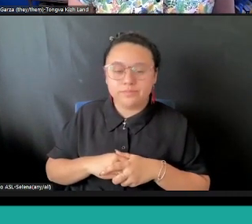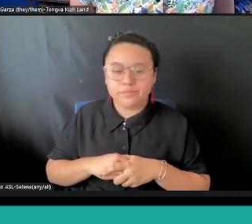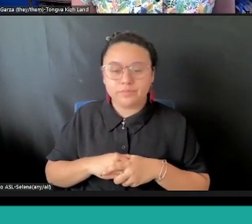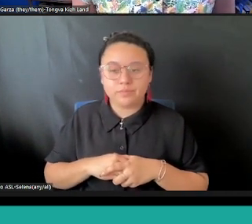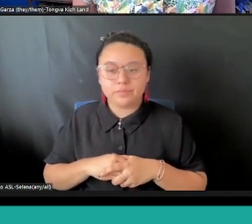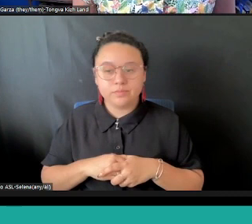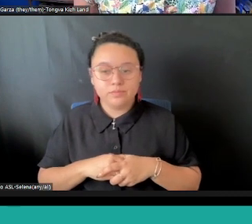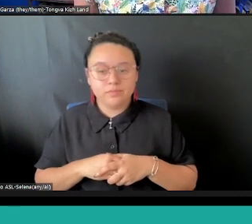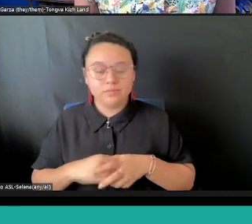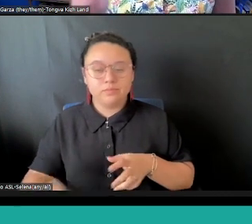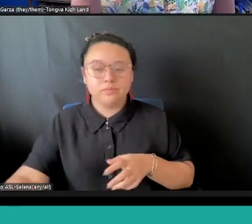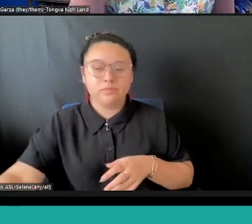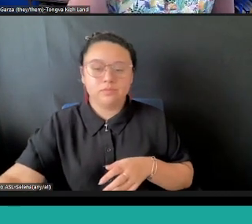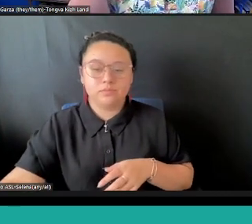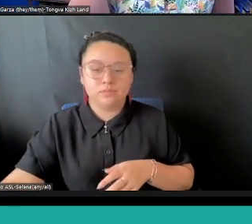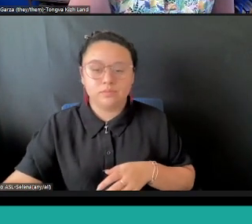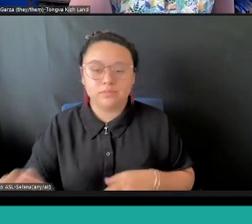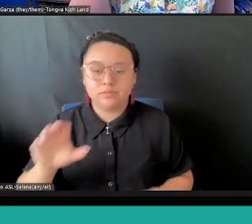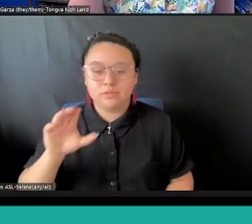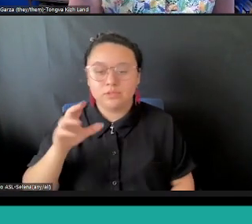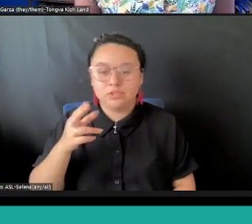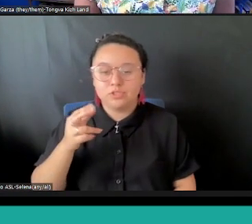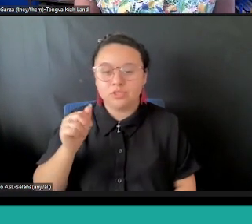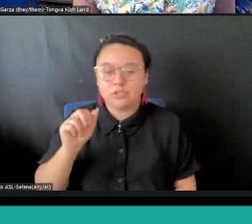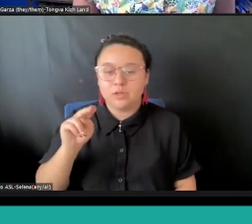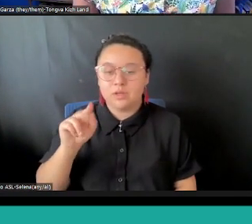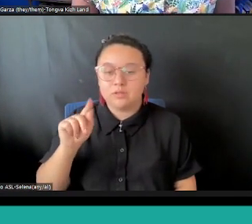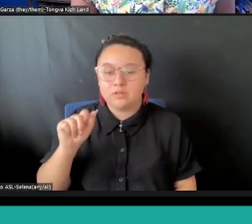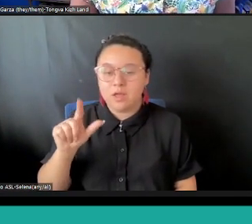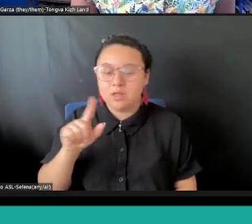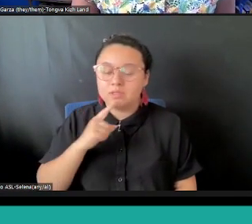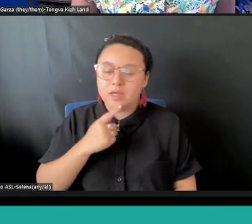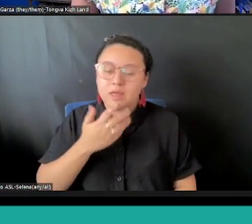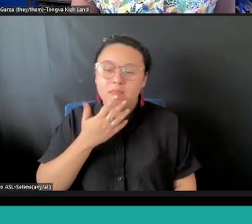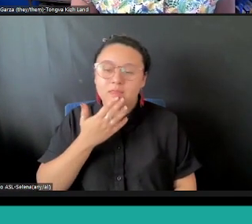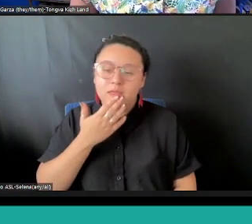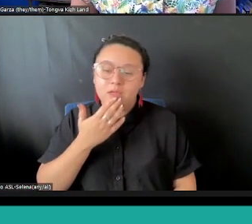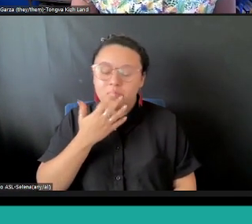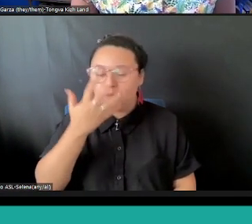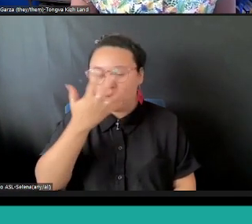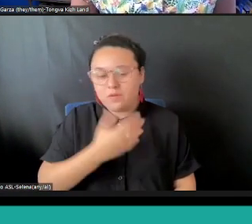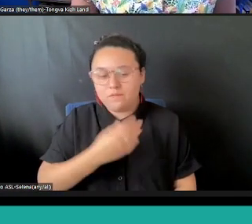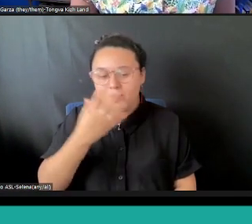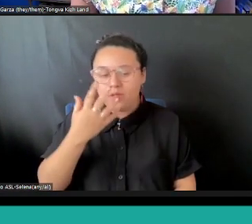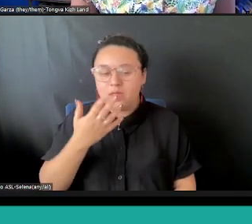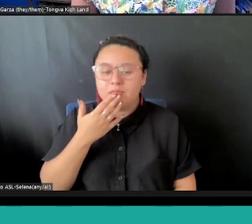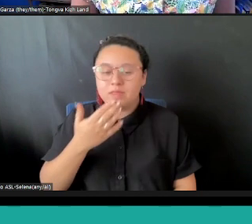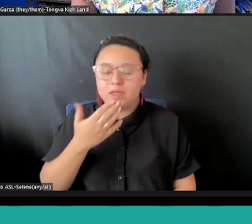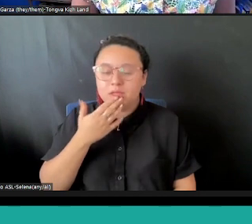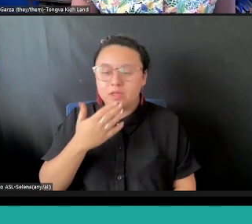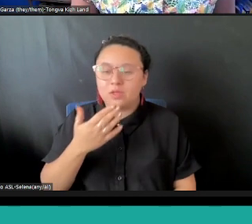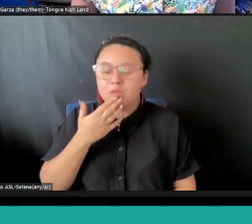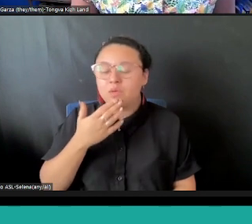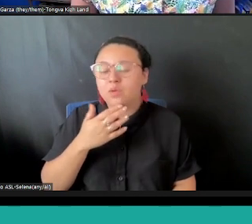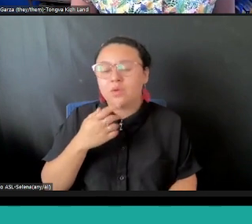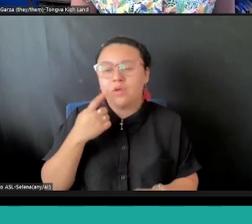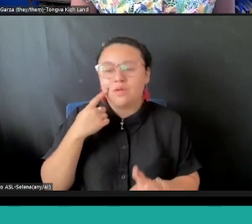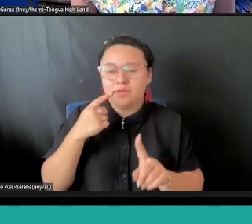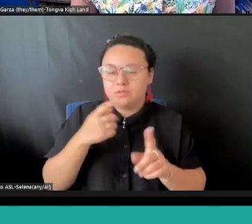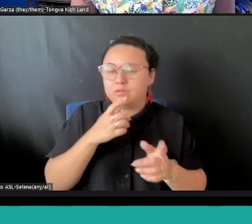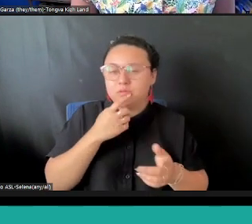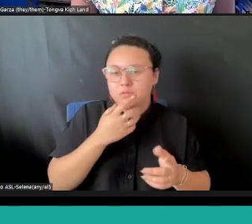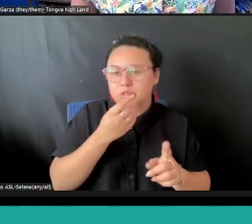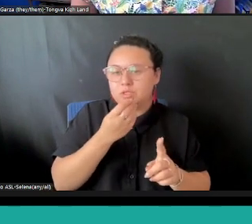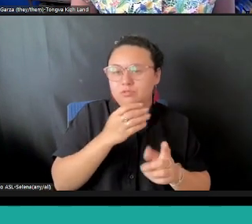Thank you. That's so beautiful. And I just want to shout out Jose Luis Valenzuela, the artistic director of the Latino Theater Company,